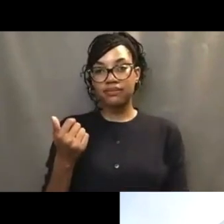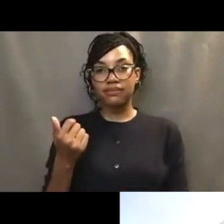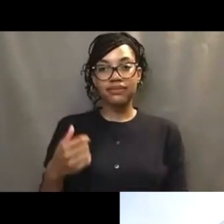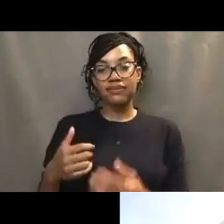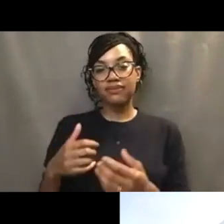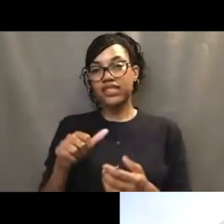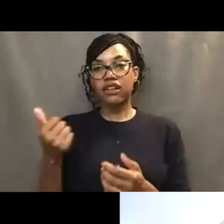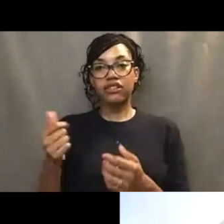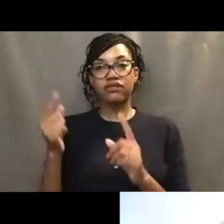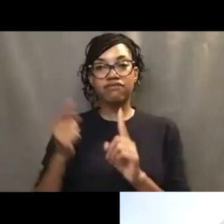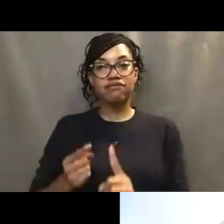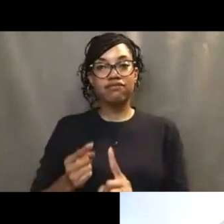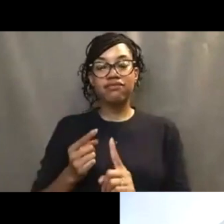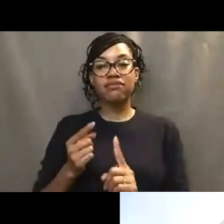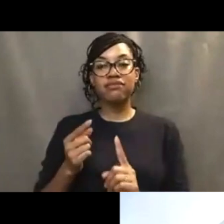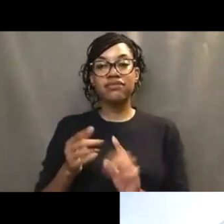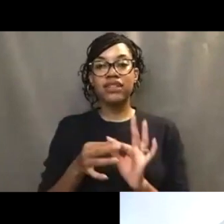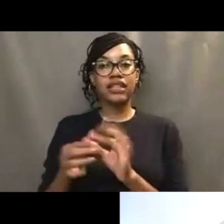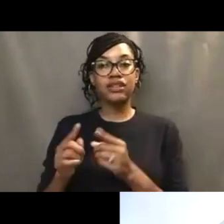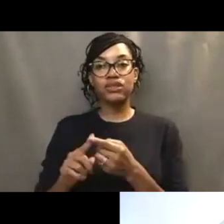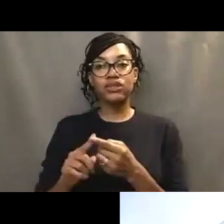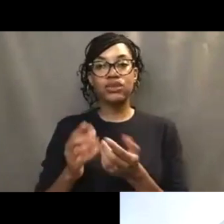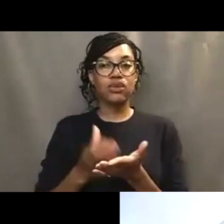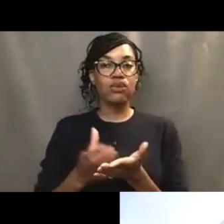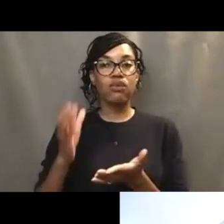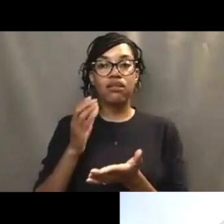share specifically on the wealth gap proposal.